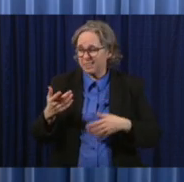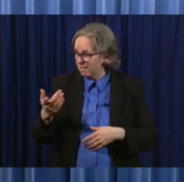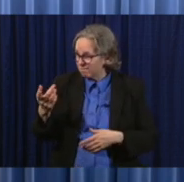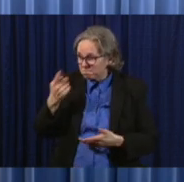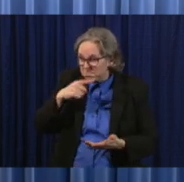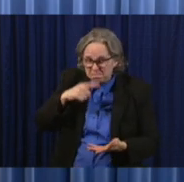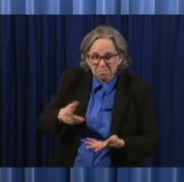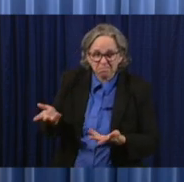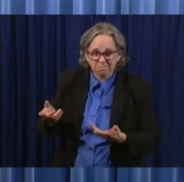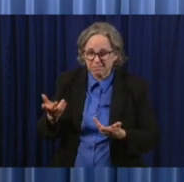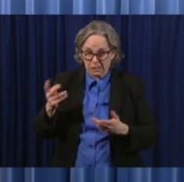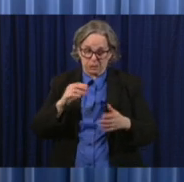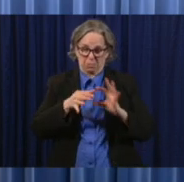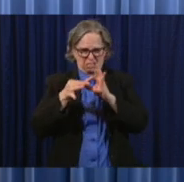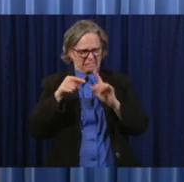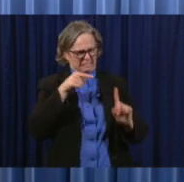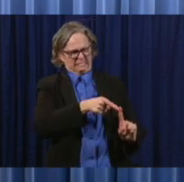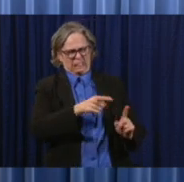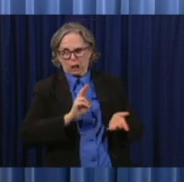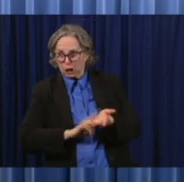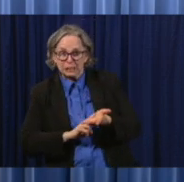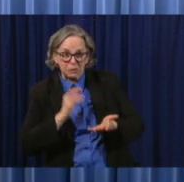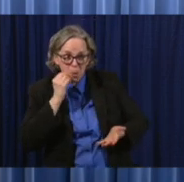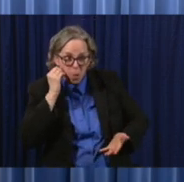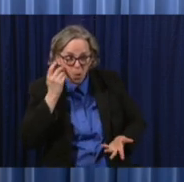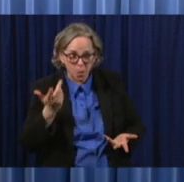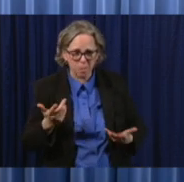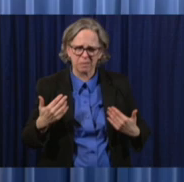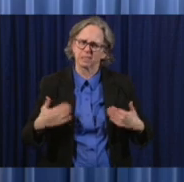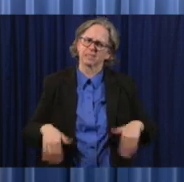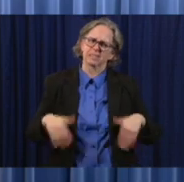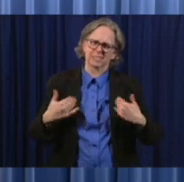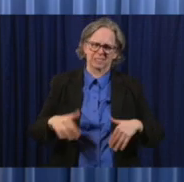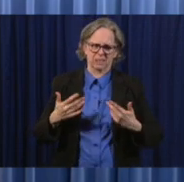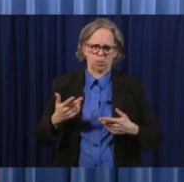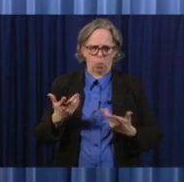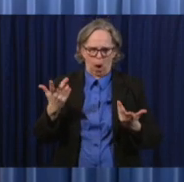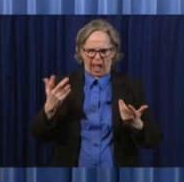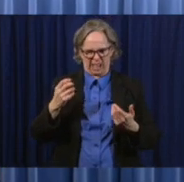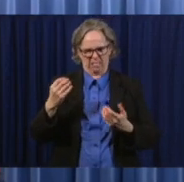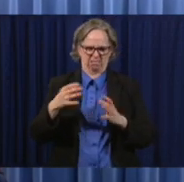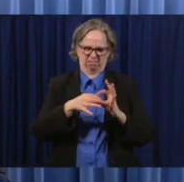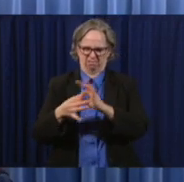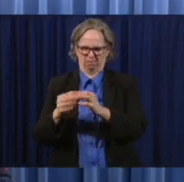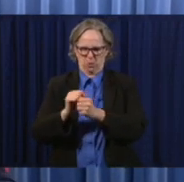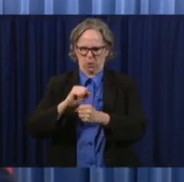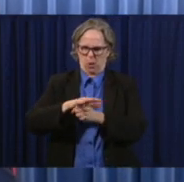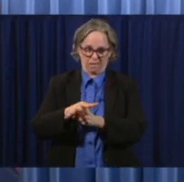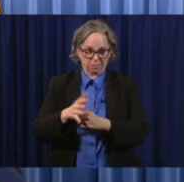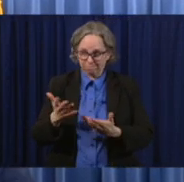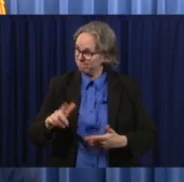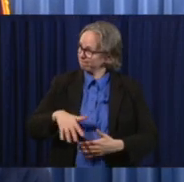the nursing homes, particularly in regard to the COVID-19. So, Director, it's all yours.